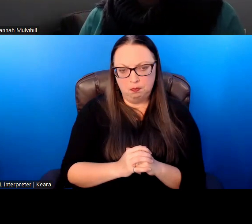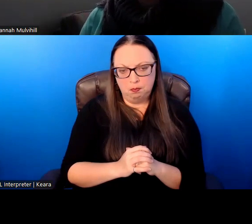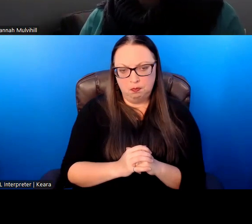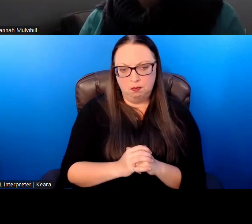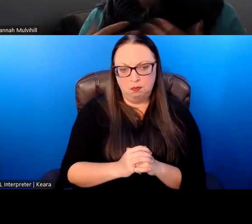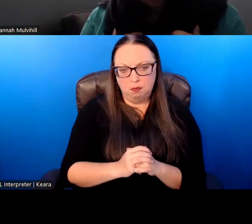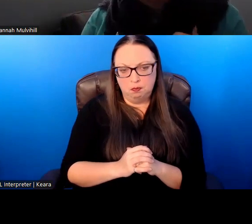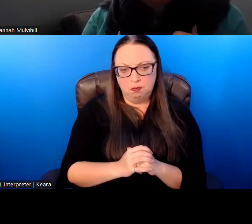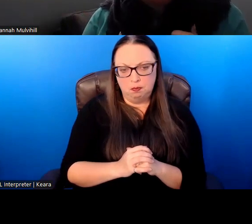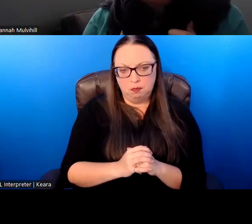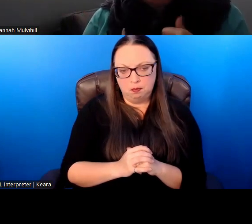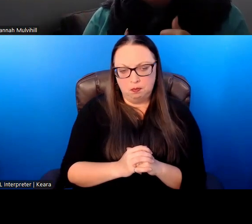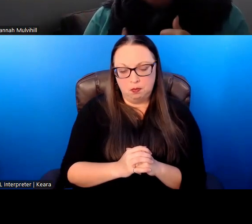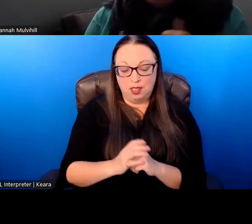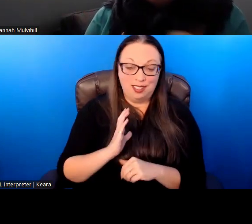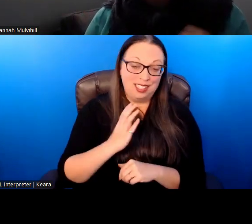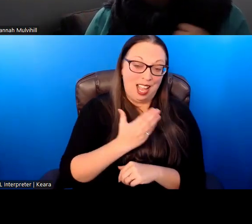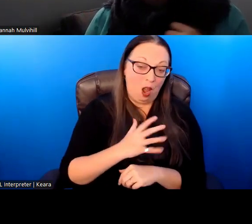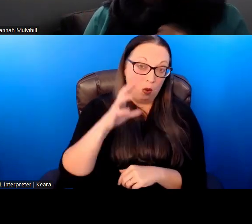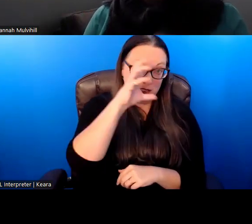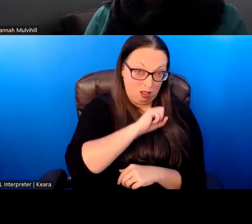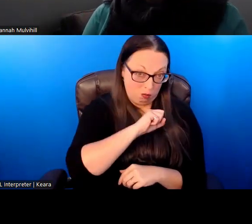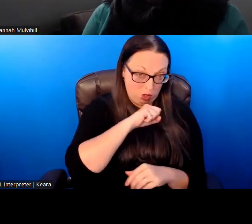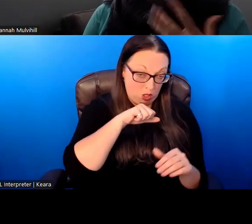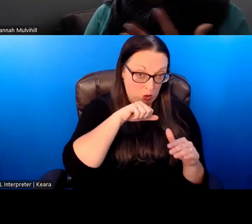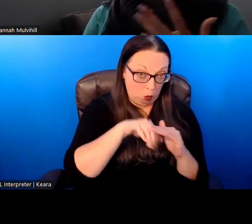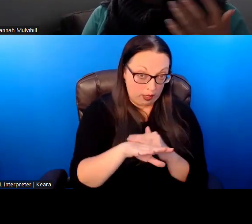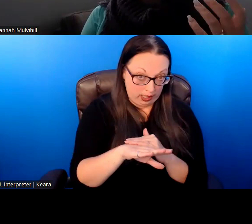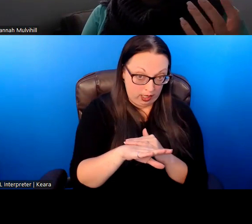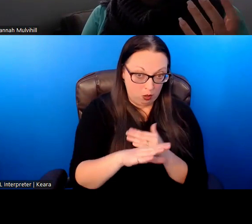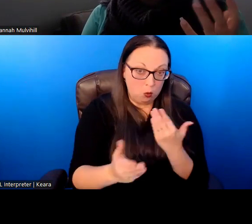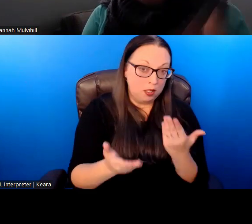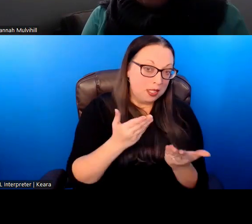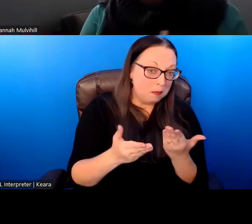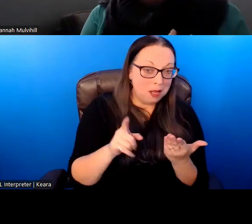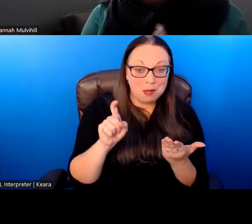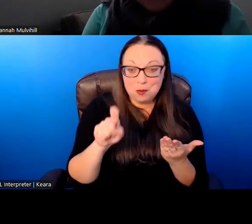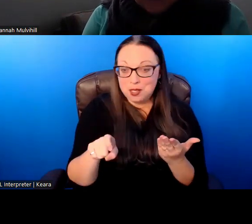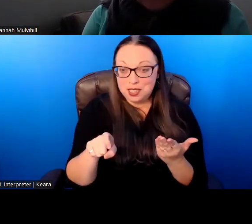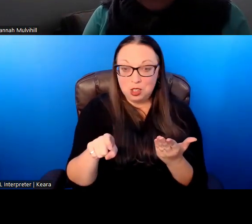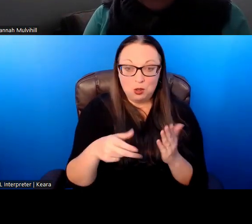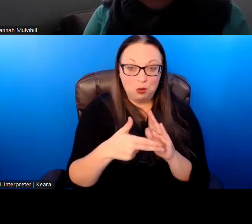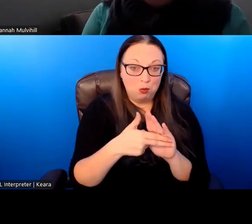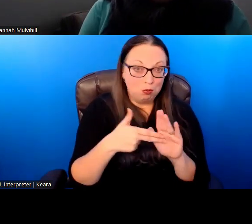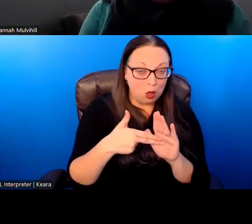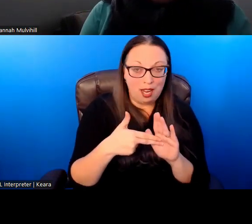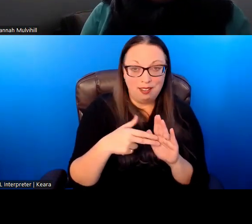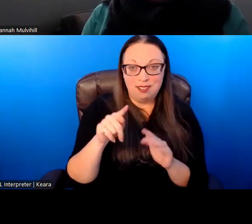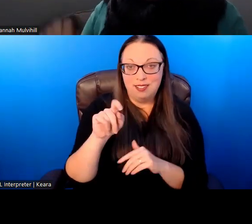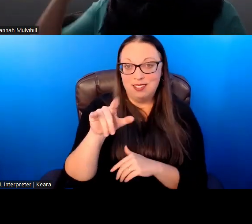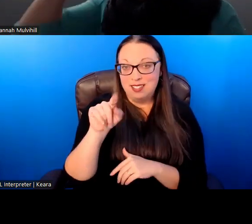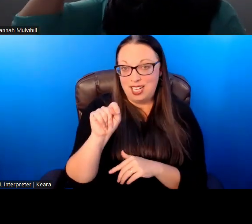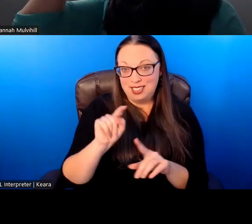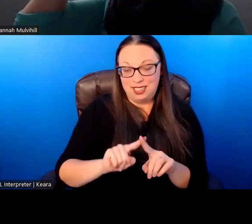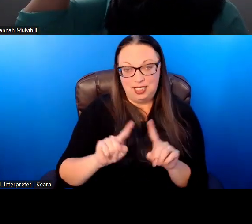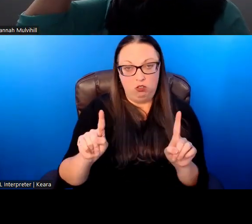because it had been sort of our assumption walking into it was maybe we need to just sort of brand the texting differently within